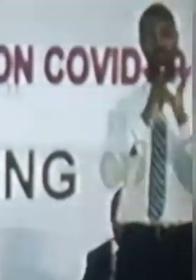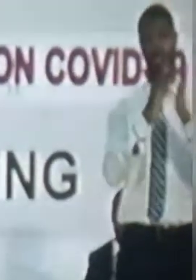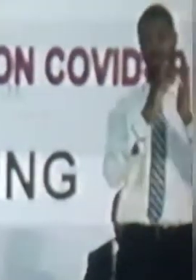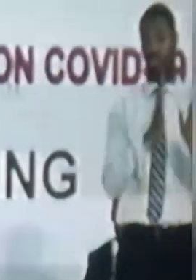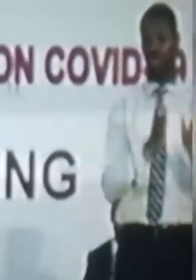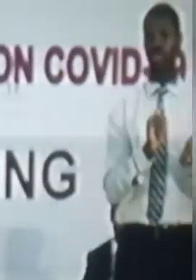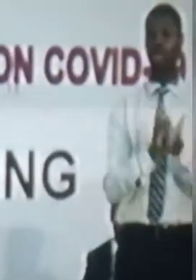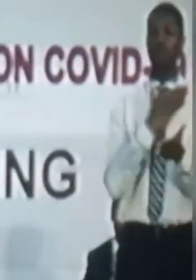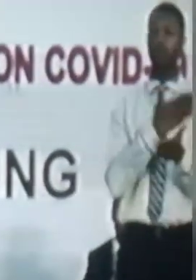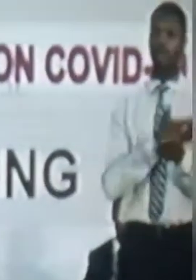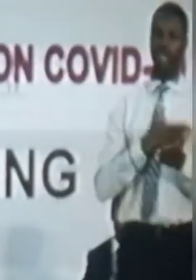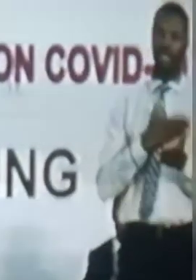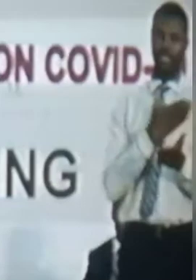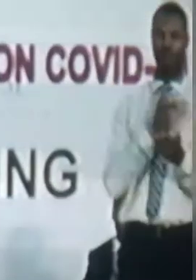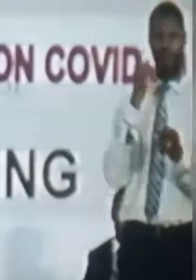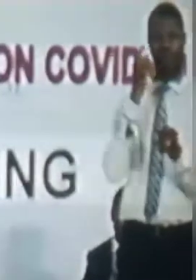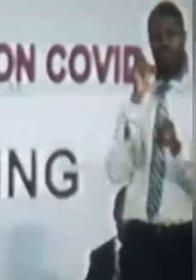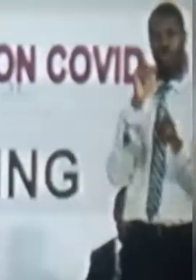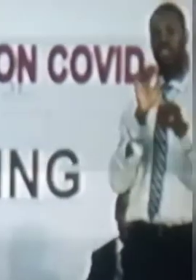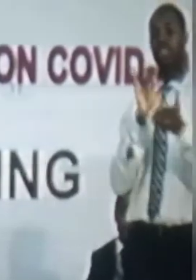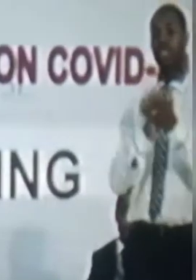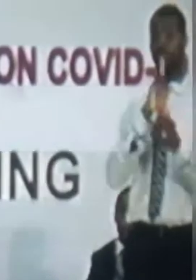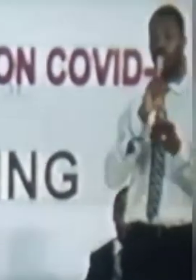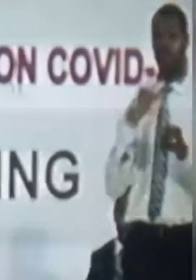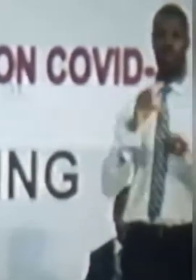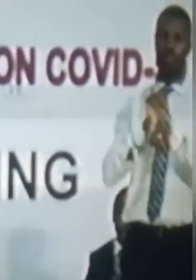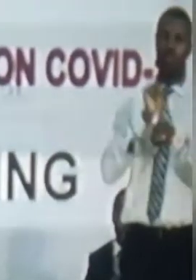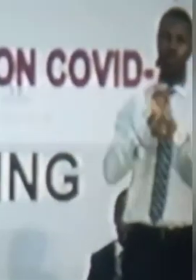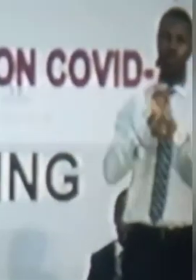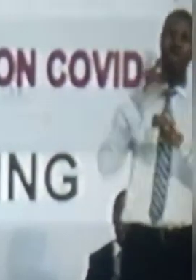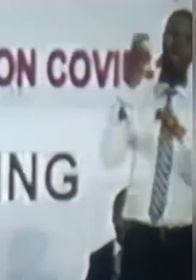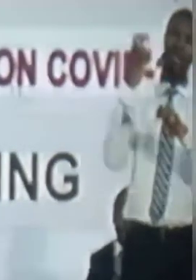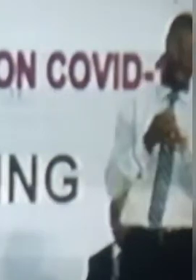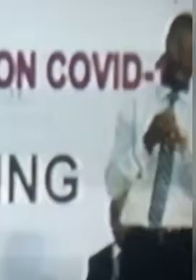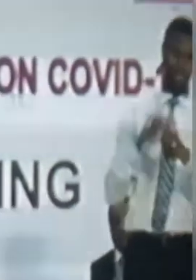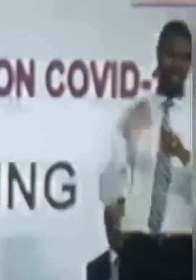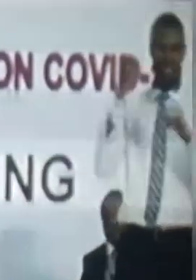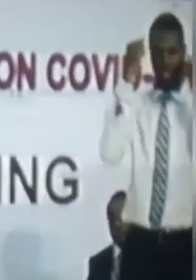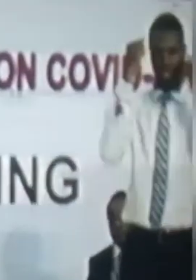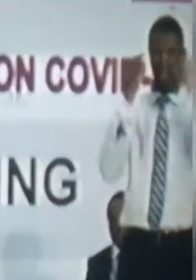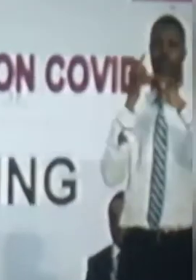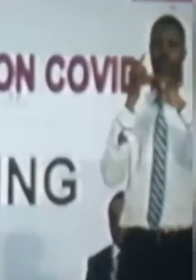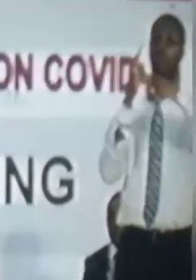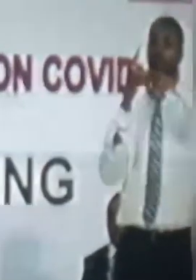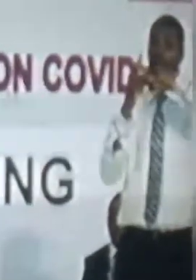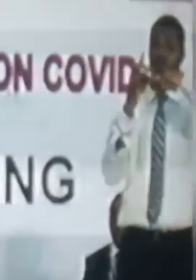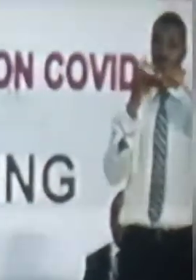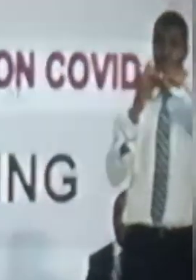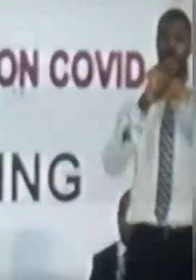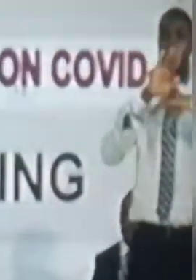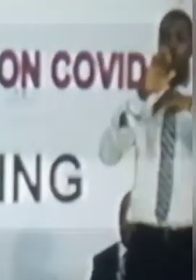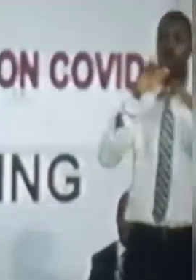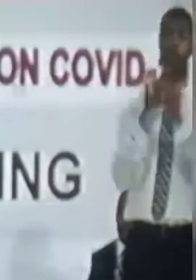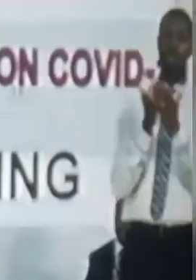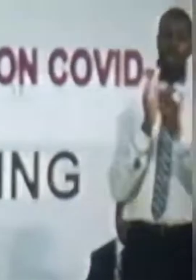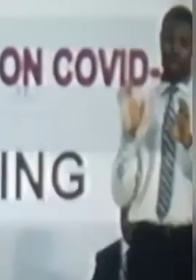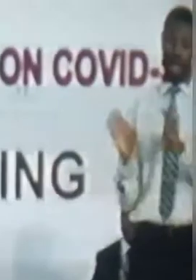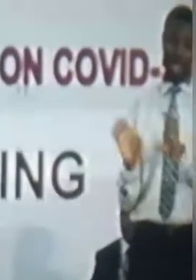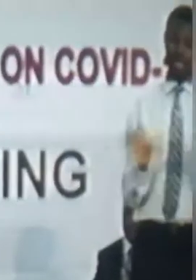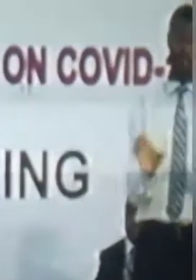positive aspect of this gesture as an extension of development in the field of